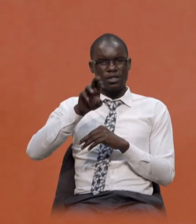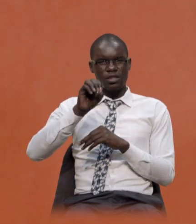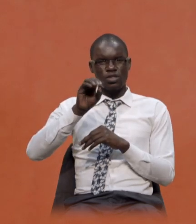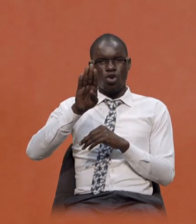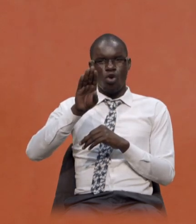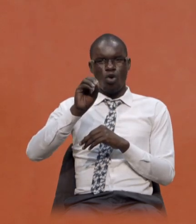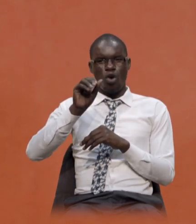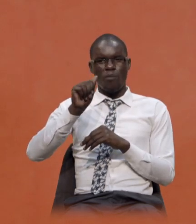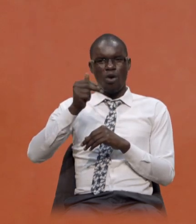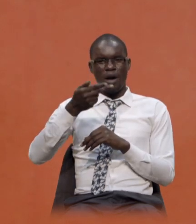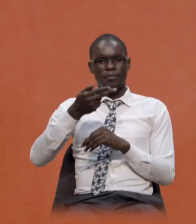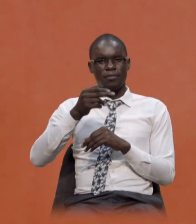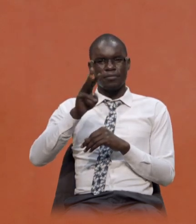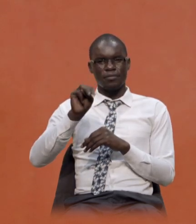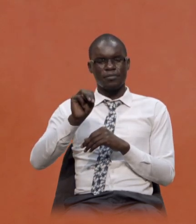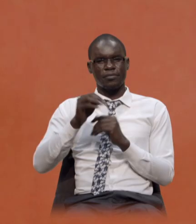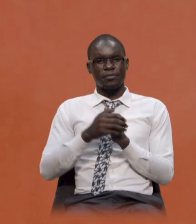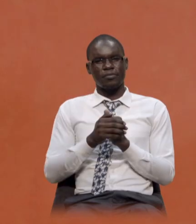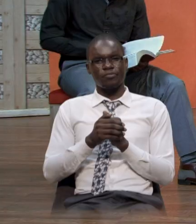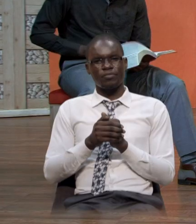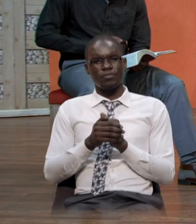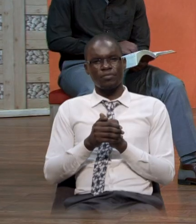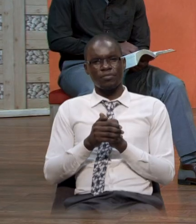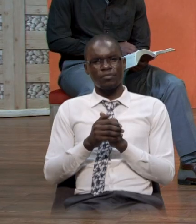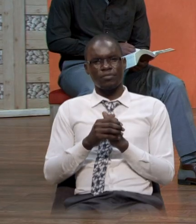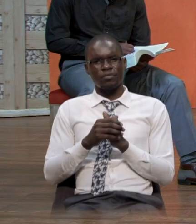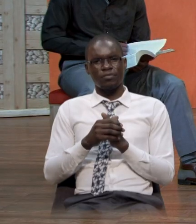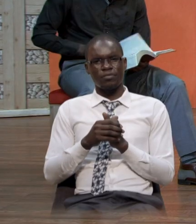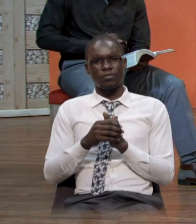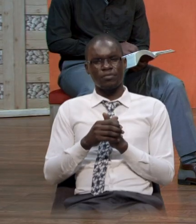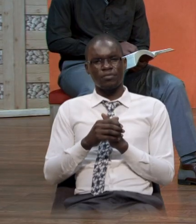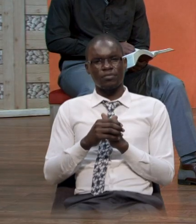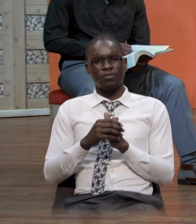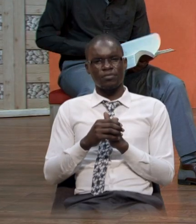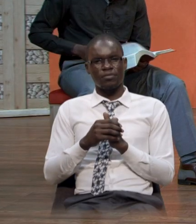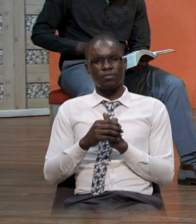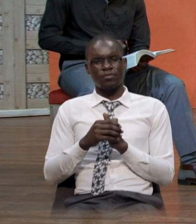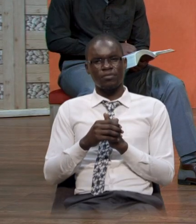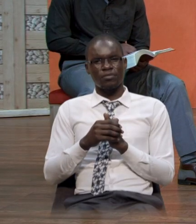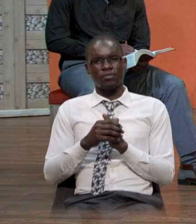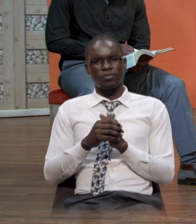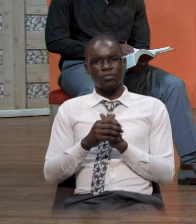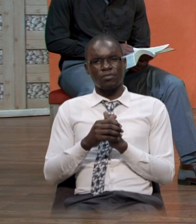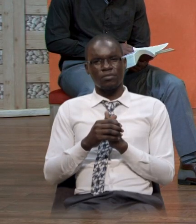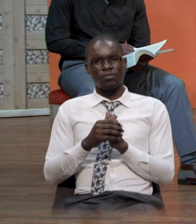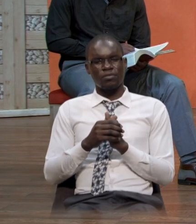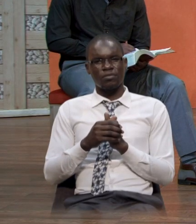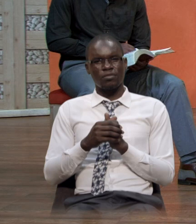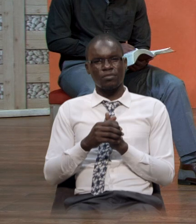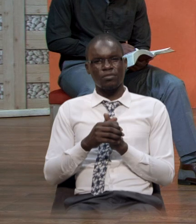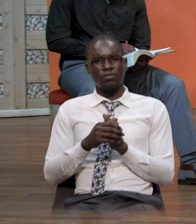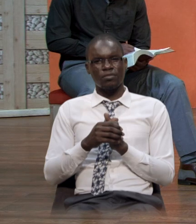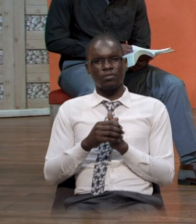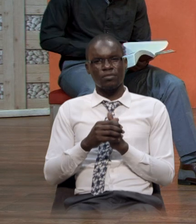this king. He was sinful. Jeroboam or Rehoboam? And God punished him. You know, now you're confusing me. The